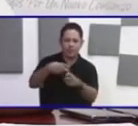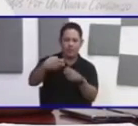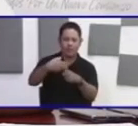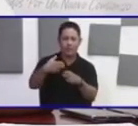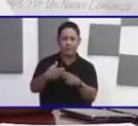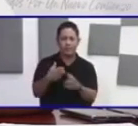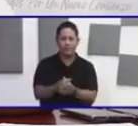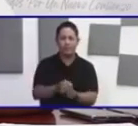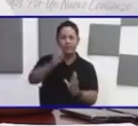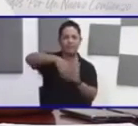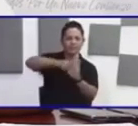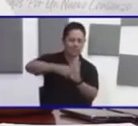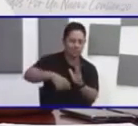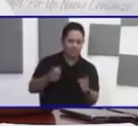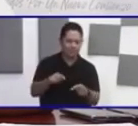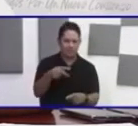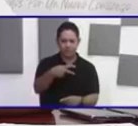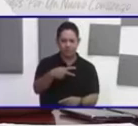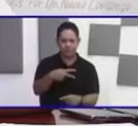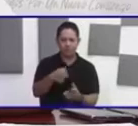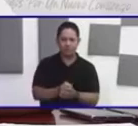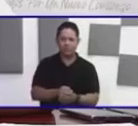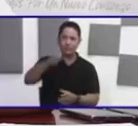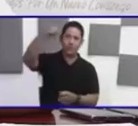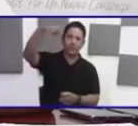the garbage of the with Trustbuster.